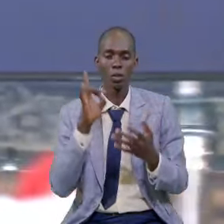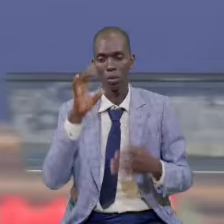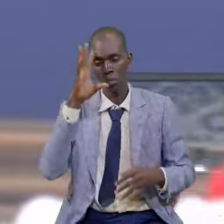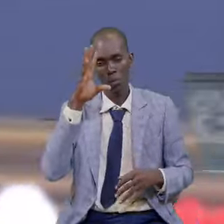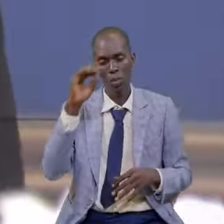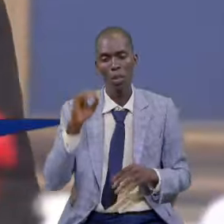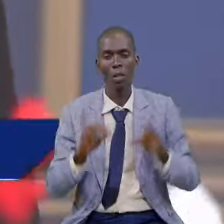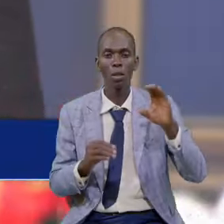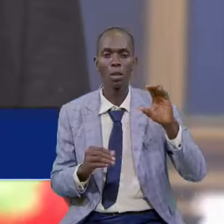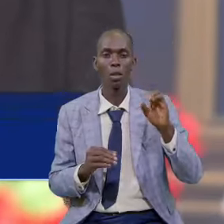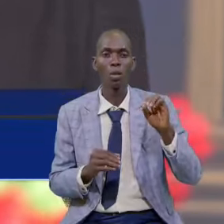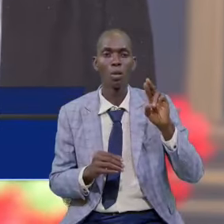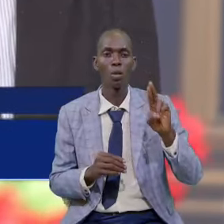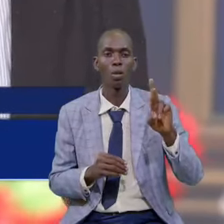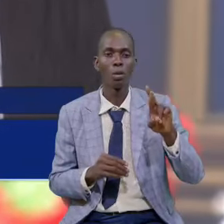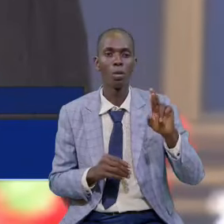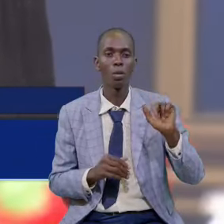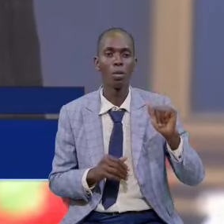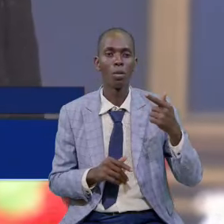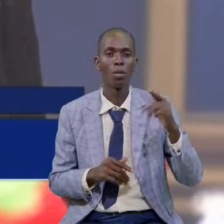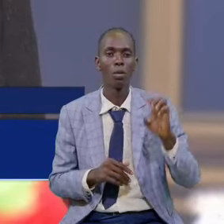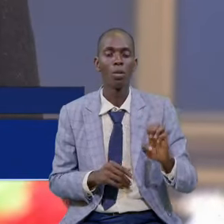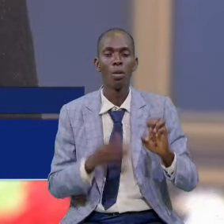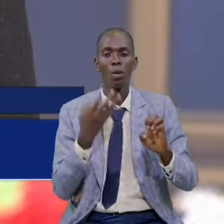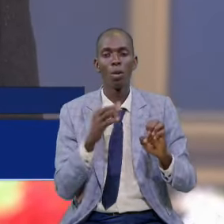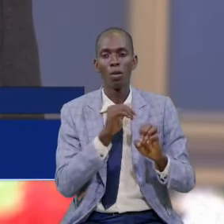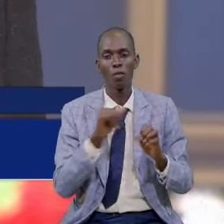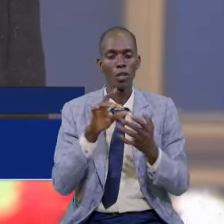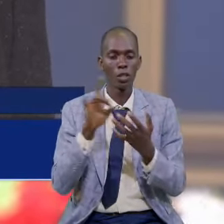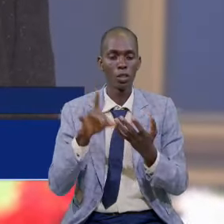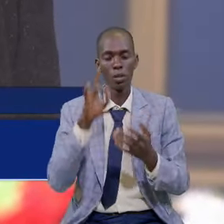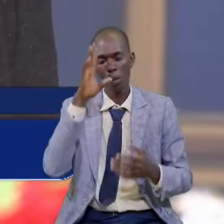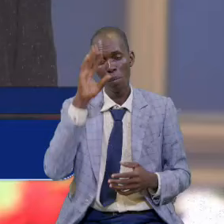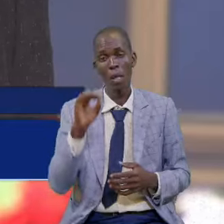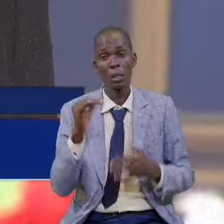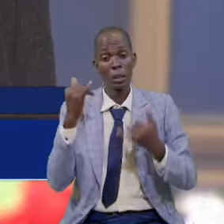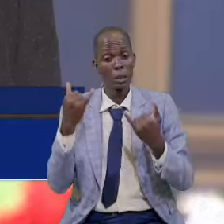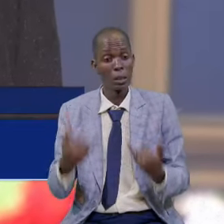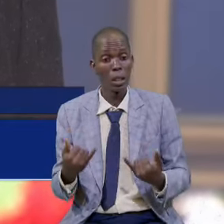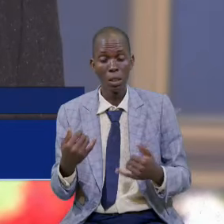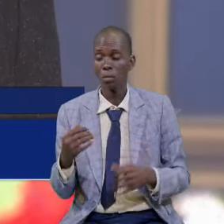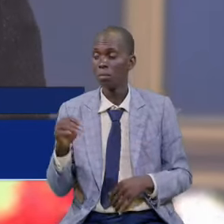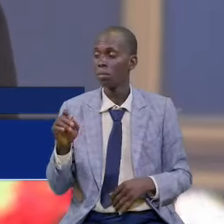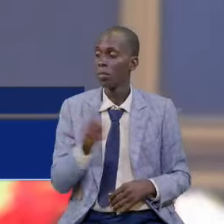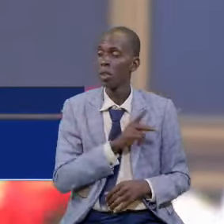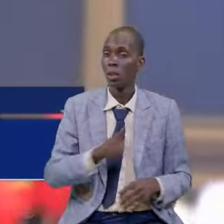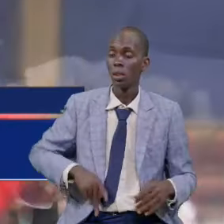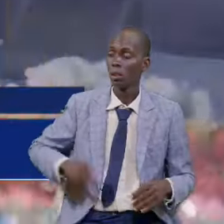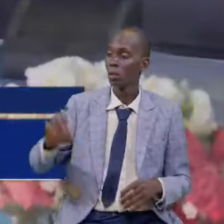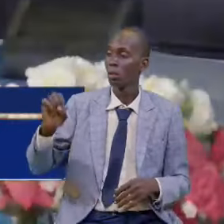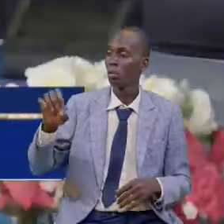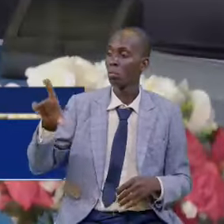Saul, the king, had now seen, heard of a volunteer.